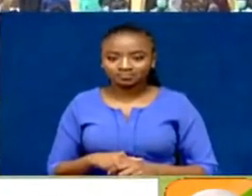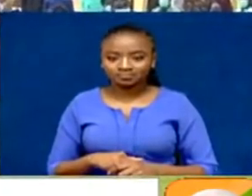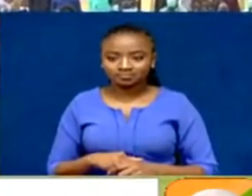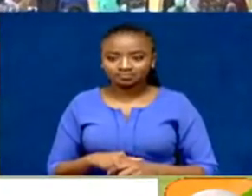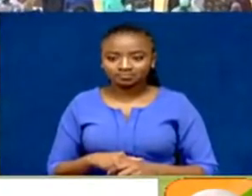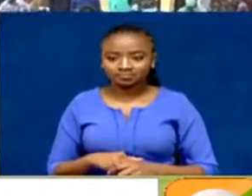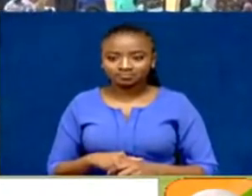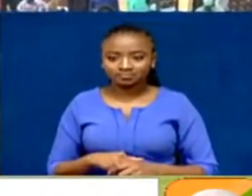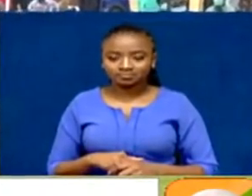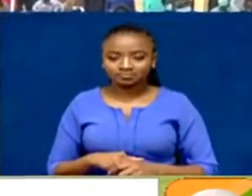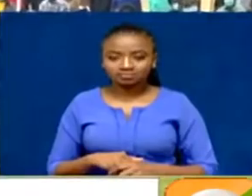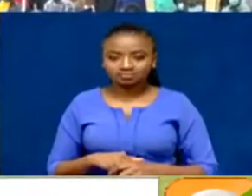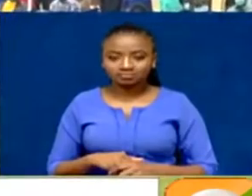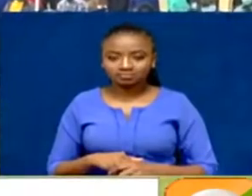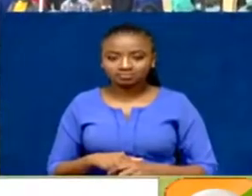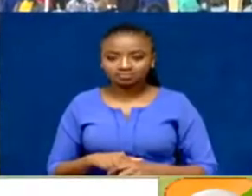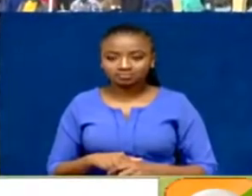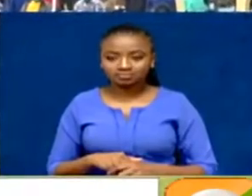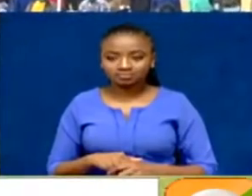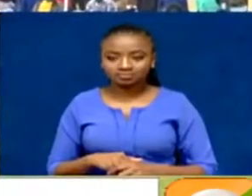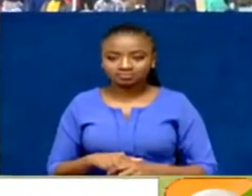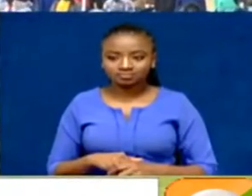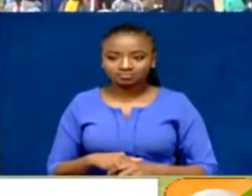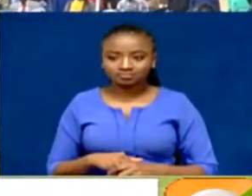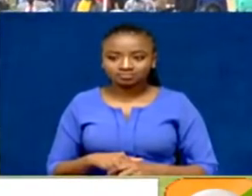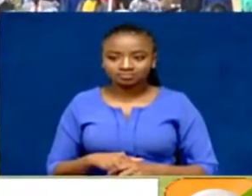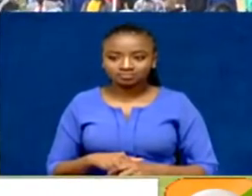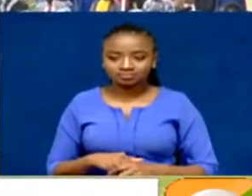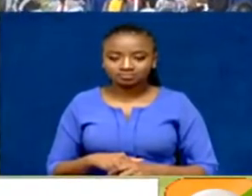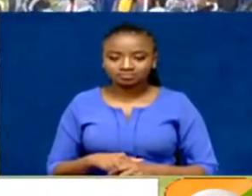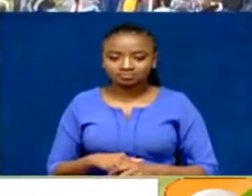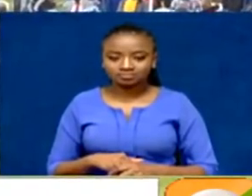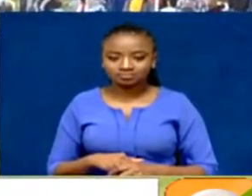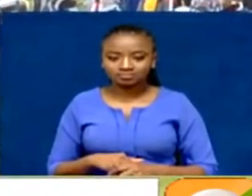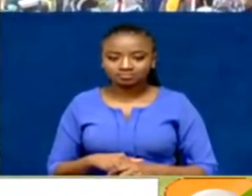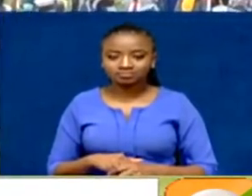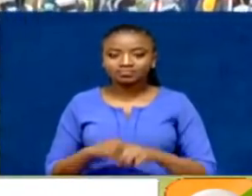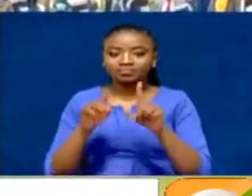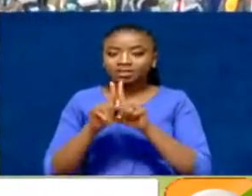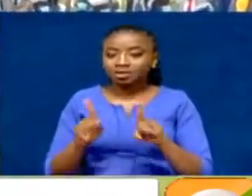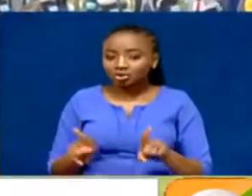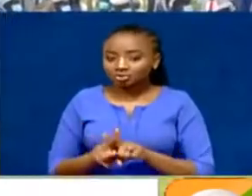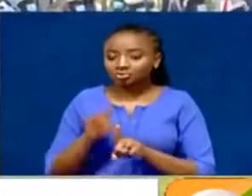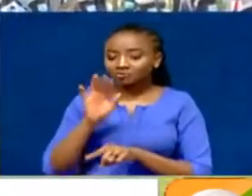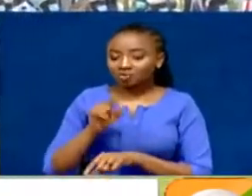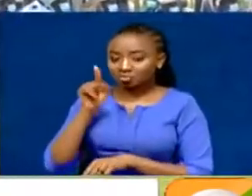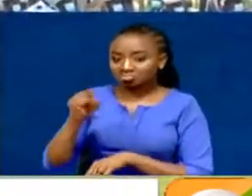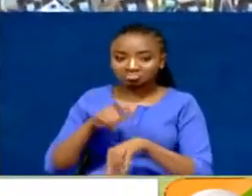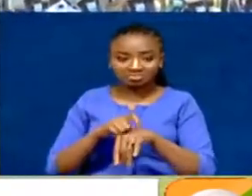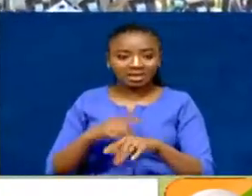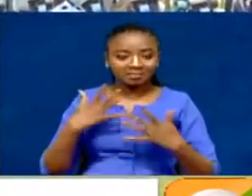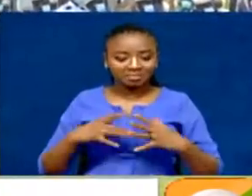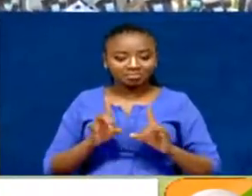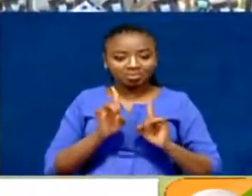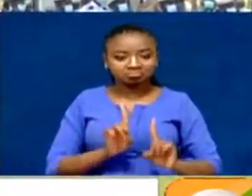The flags are then marched to the beat of the national anthem back to the parade. It is the only time officers